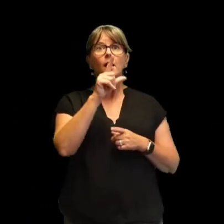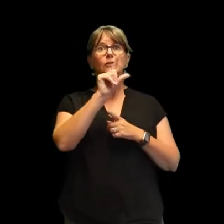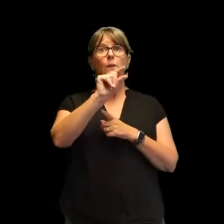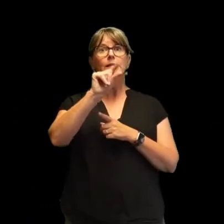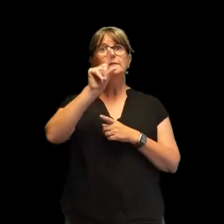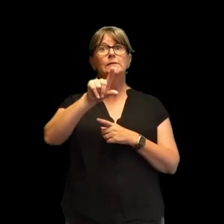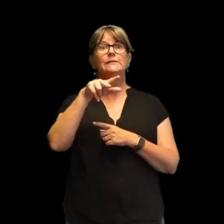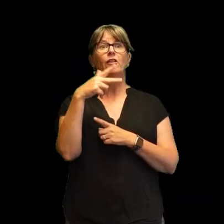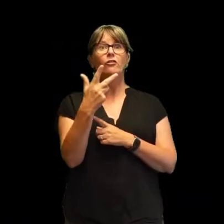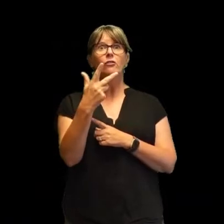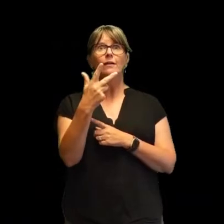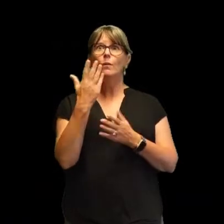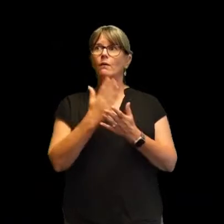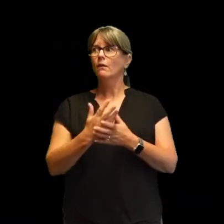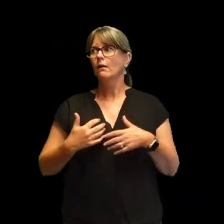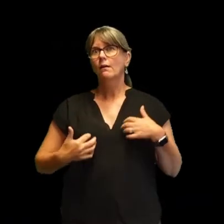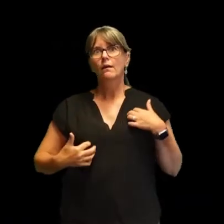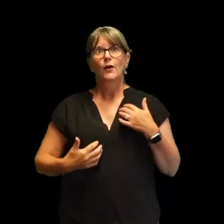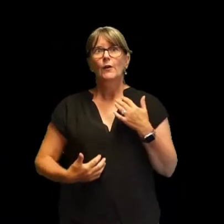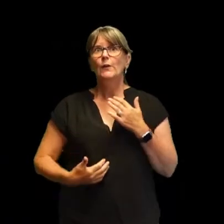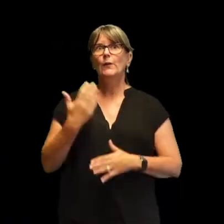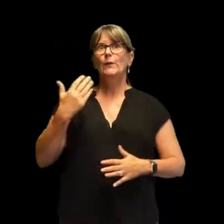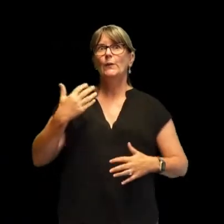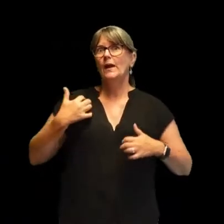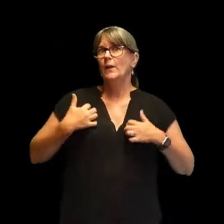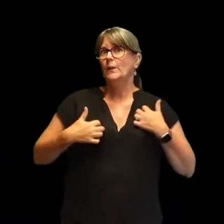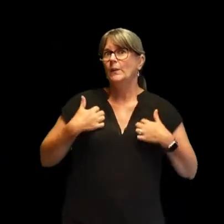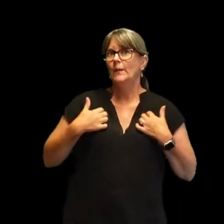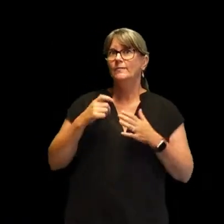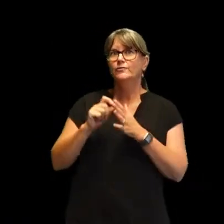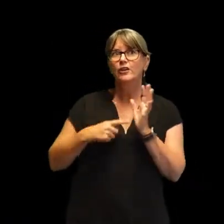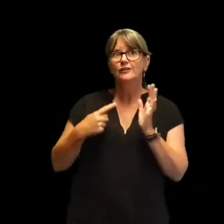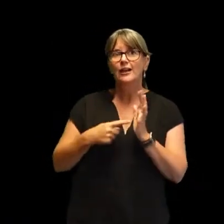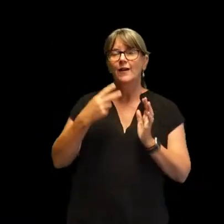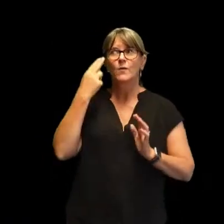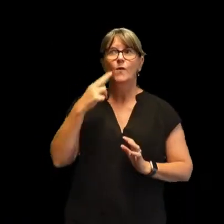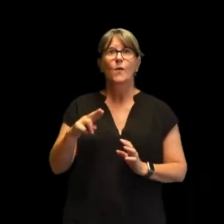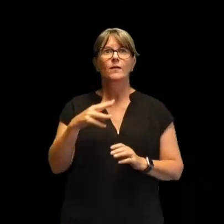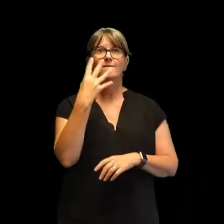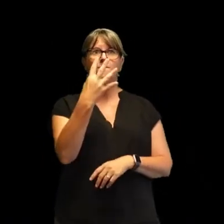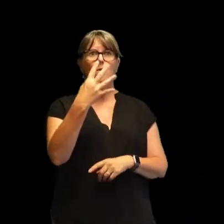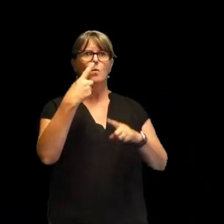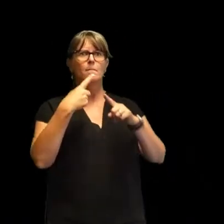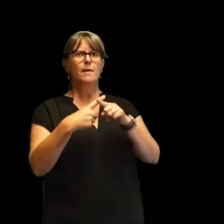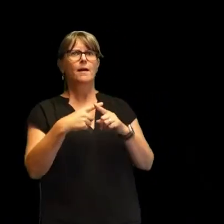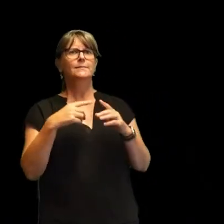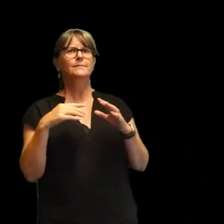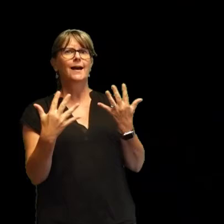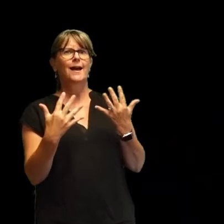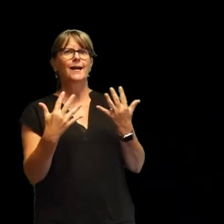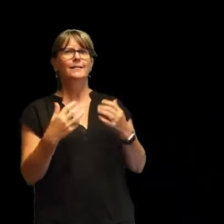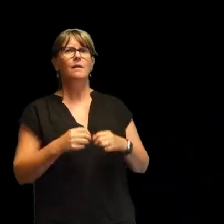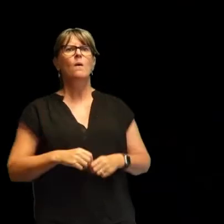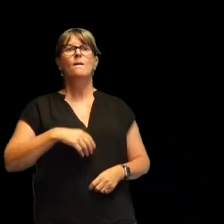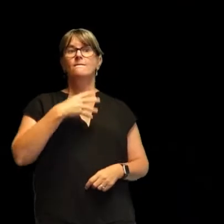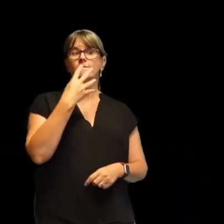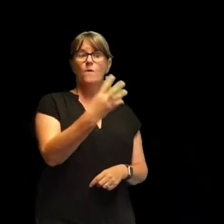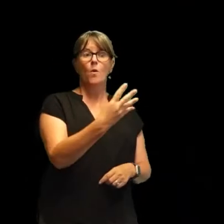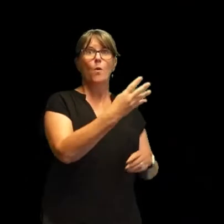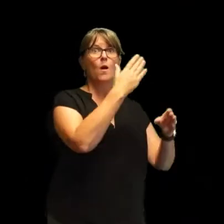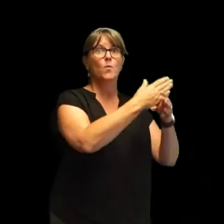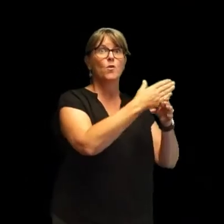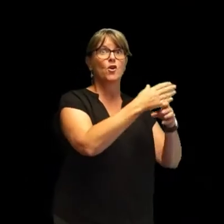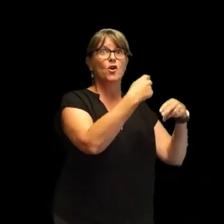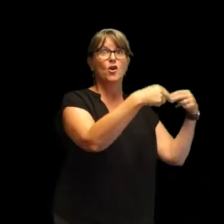In the summer of 2023, we've got a really exciting new project called 4x10. 4 works